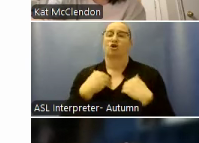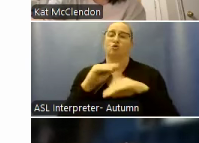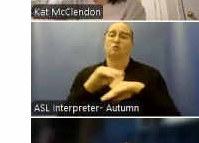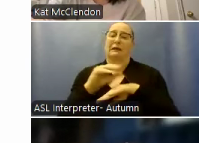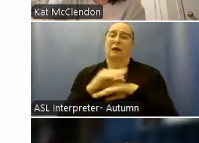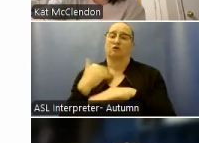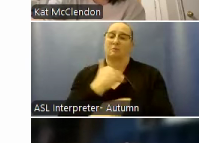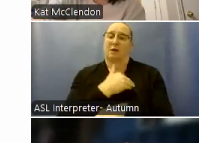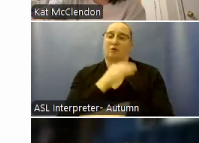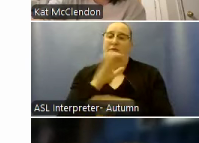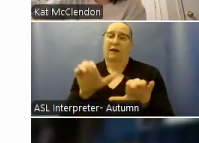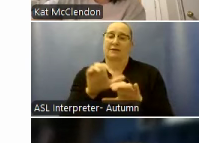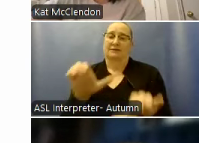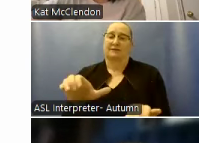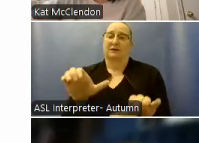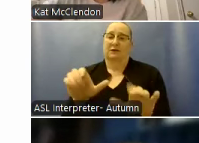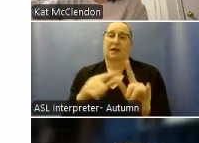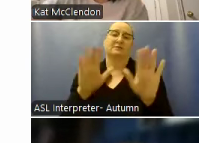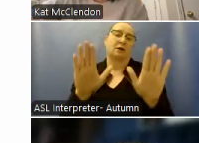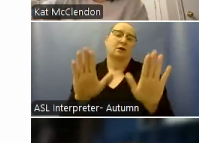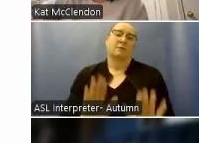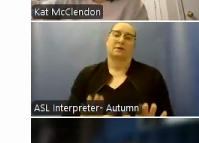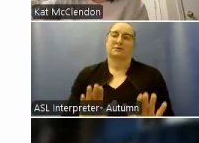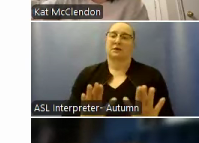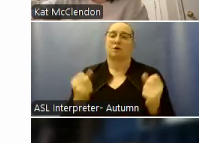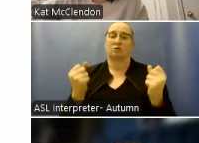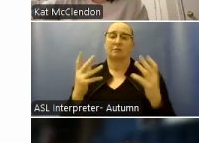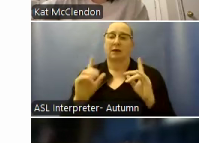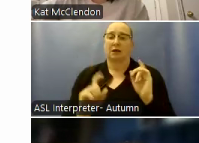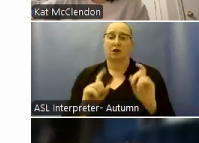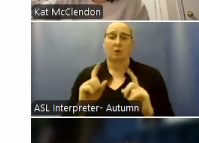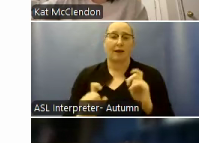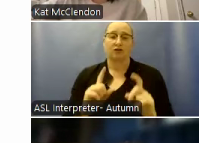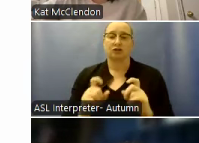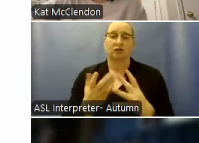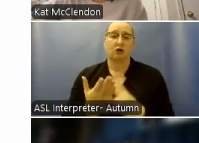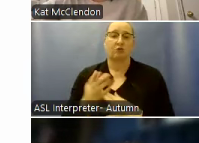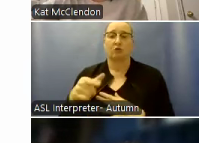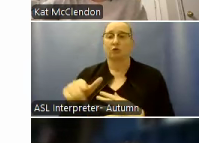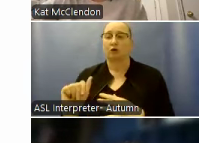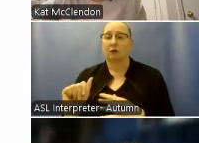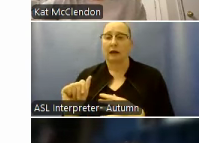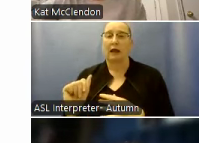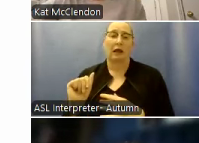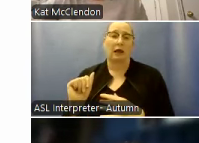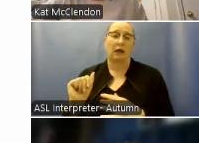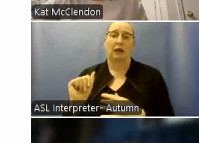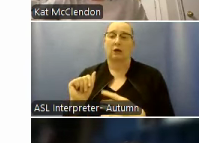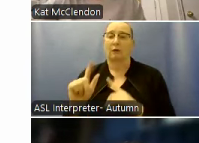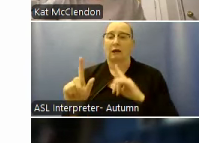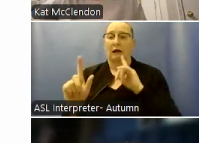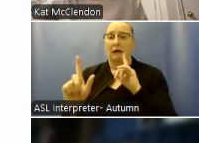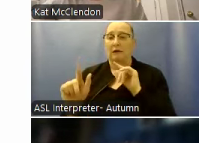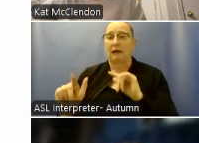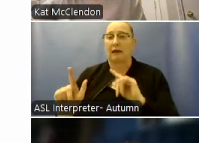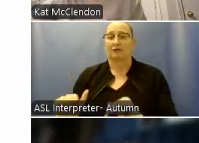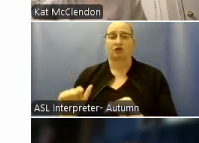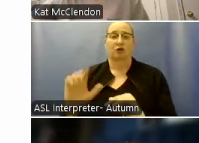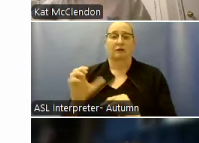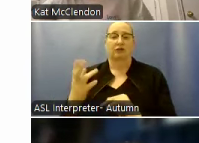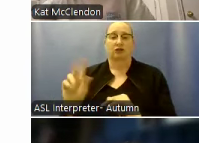The activity in this session has been incredible. There were many questions that came through the Q&A, which I answered in the